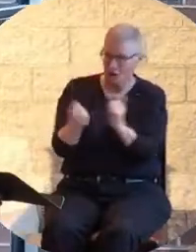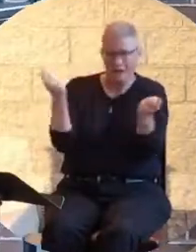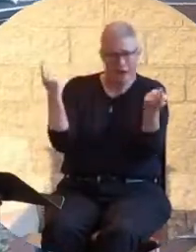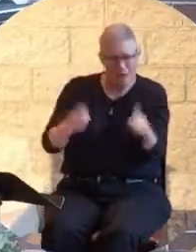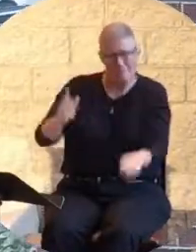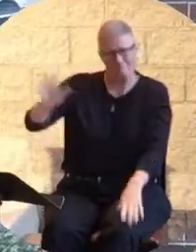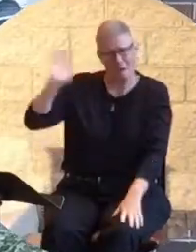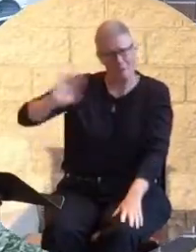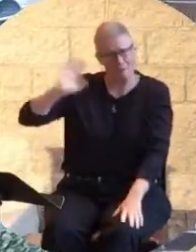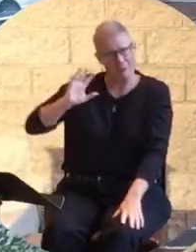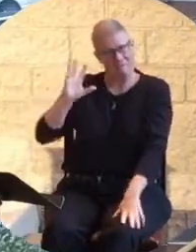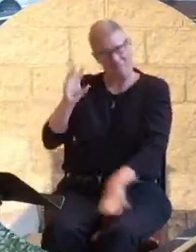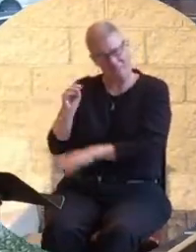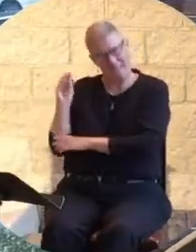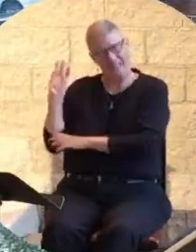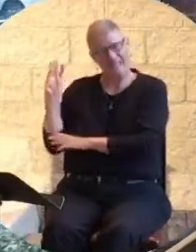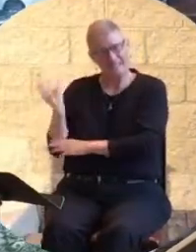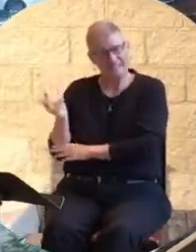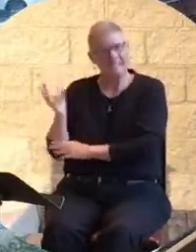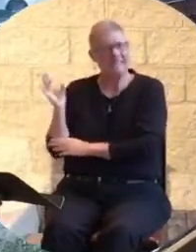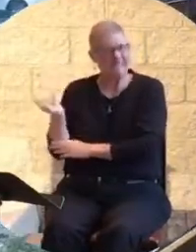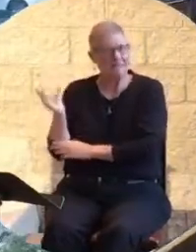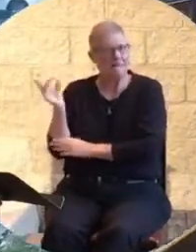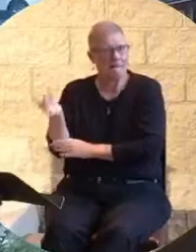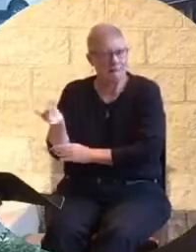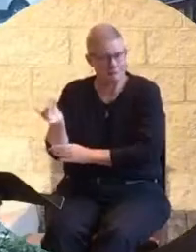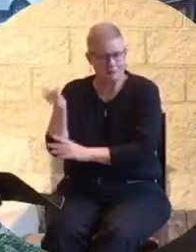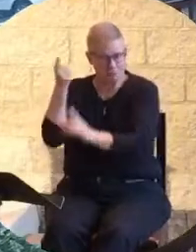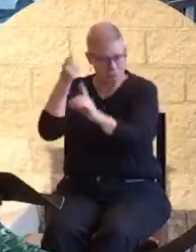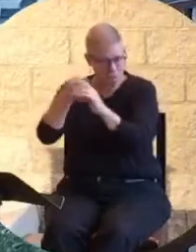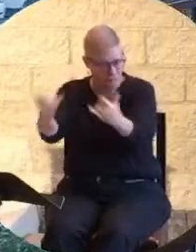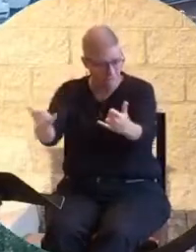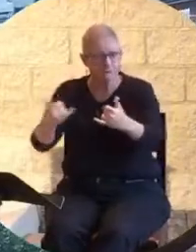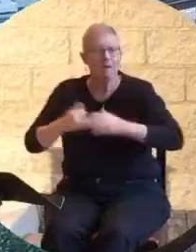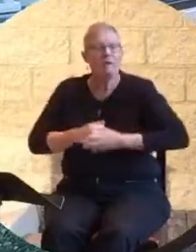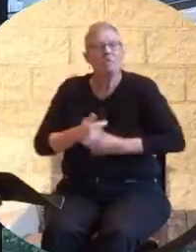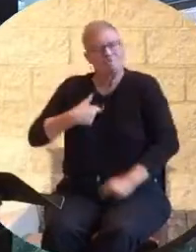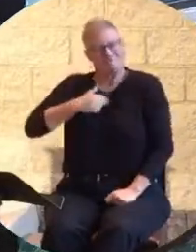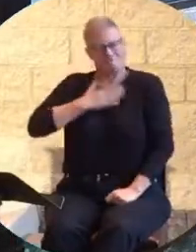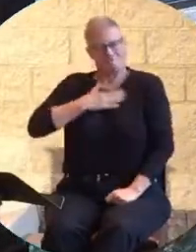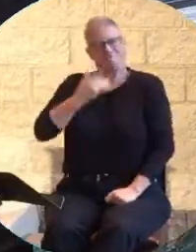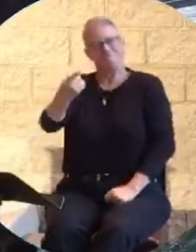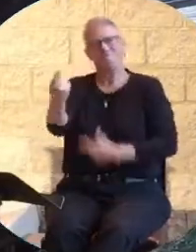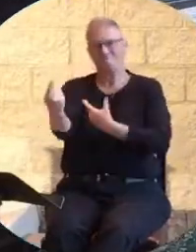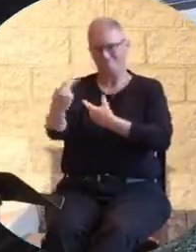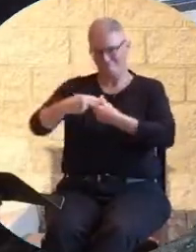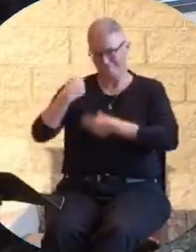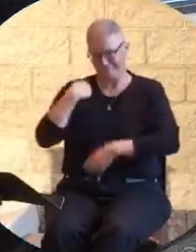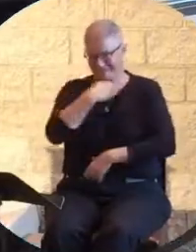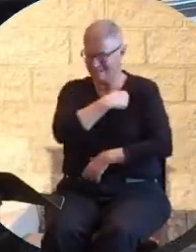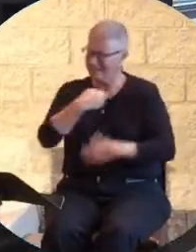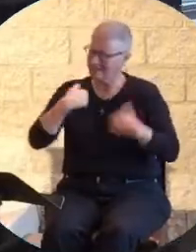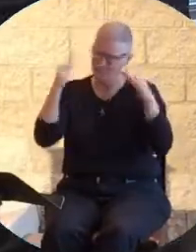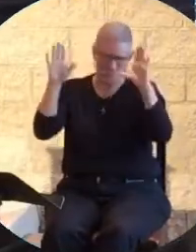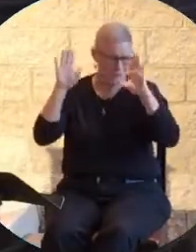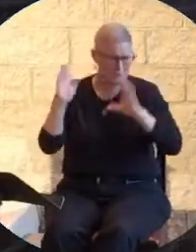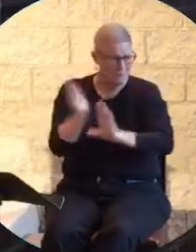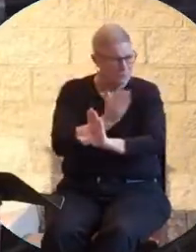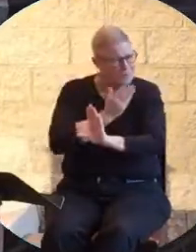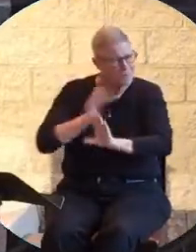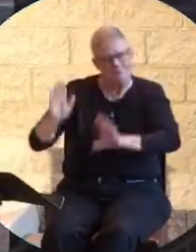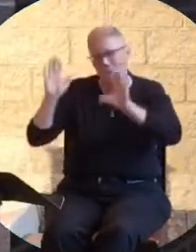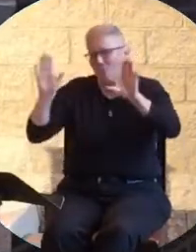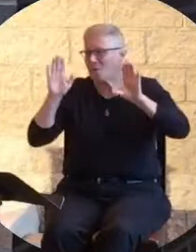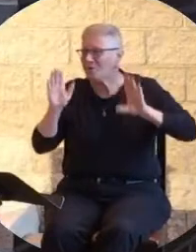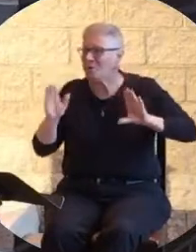80s, moving right on into the present moment. So I'm glad you're with us. We have great music playing today, great guest artists.